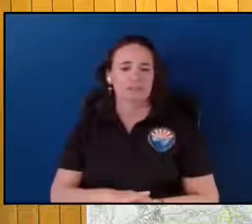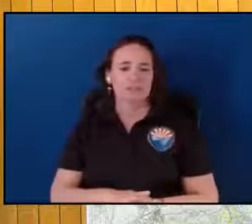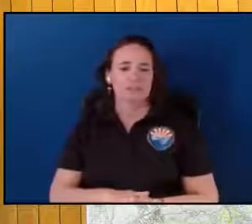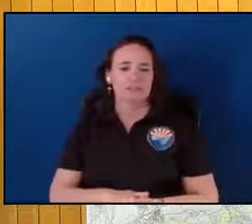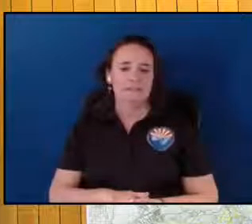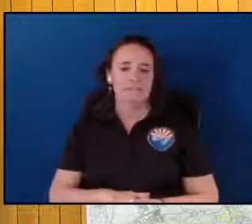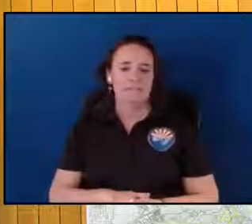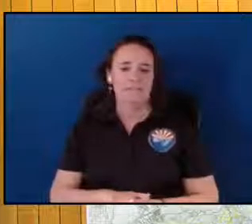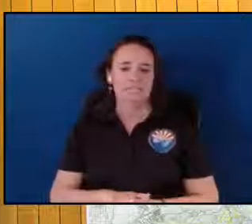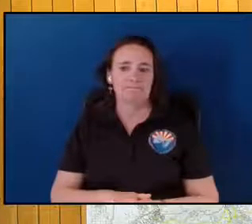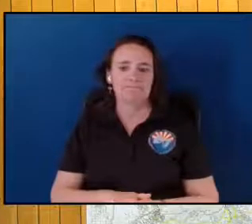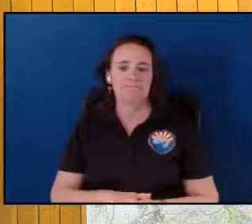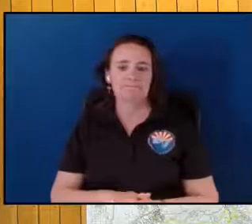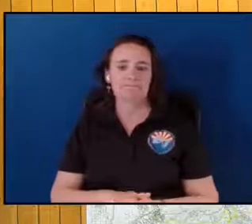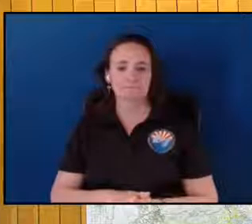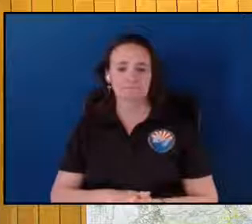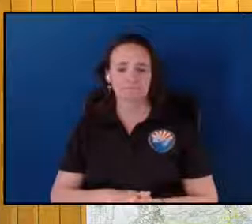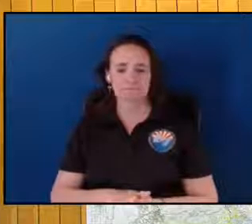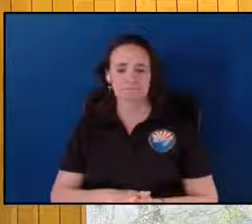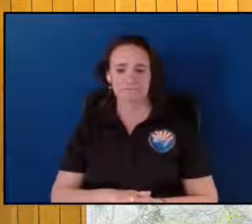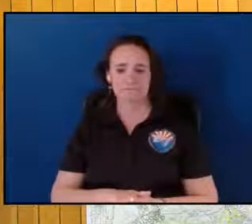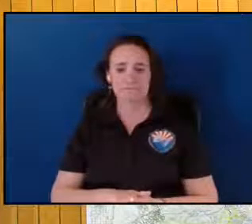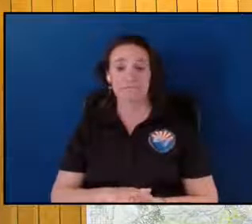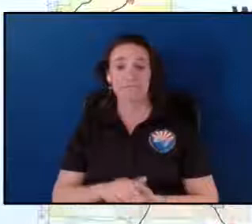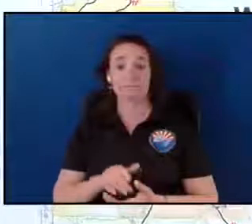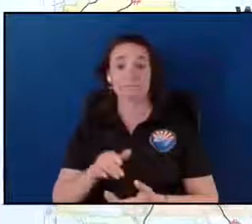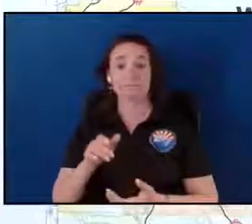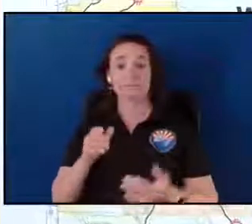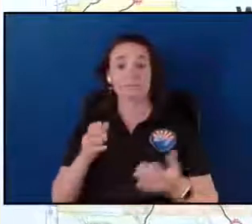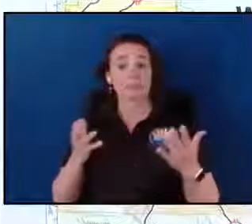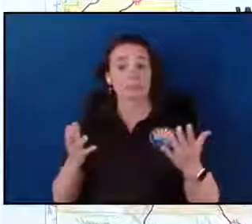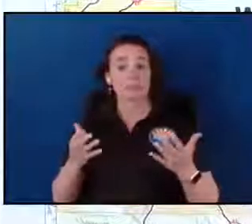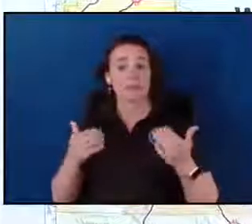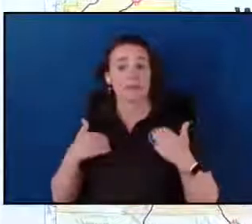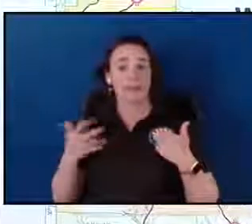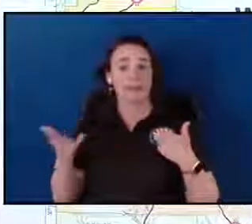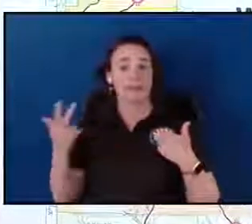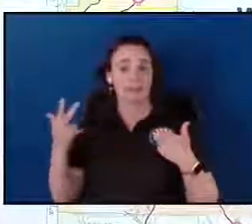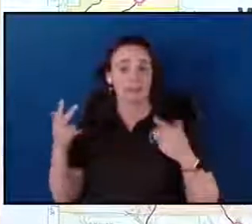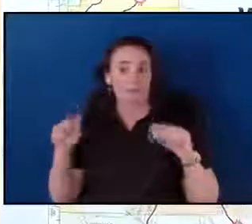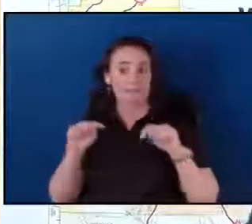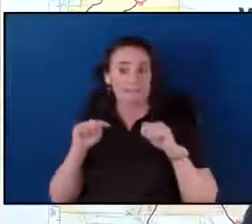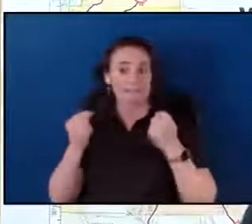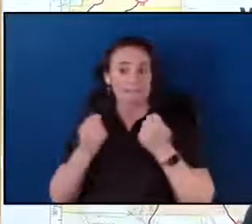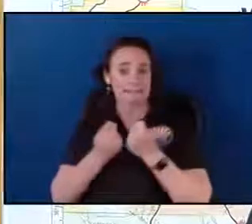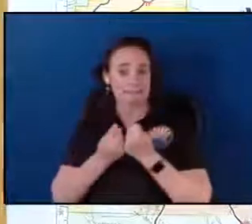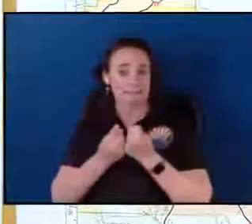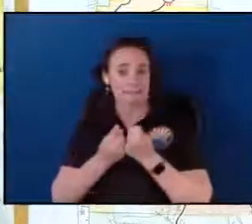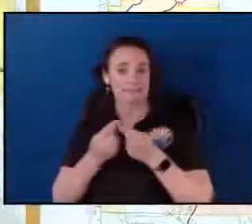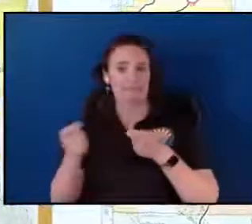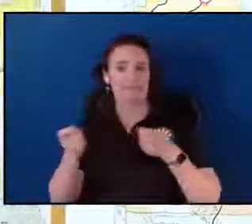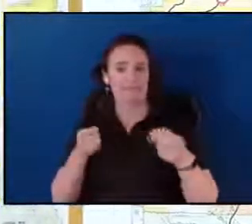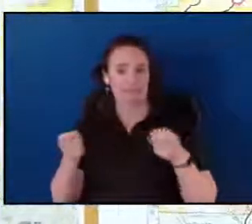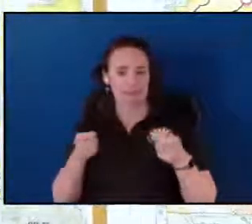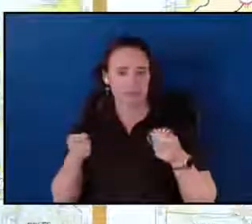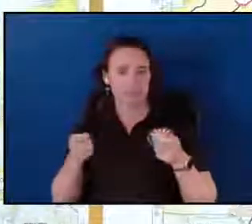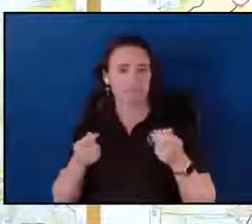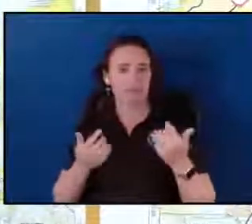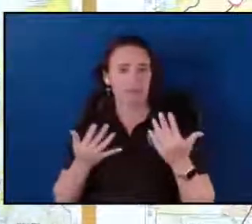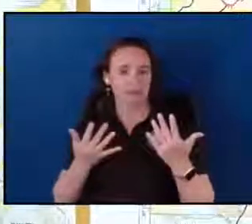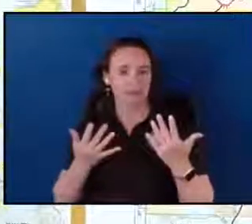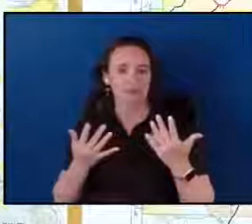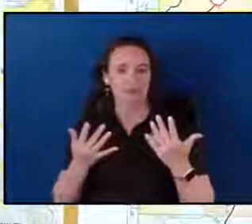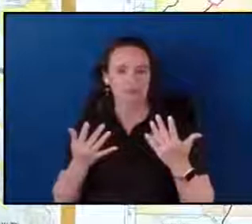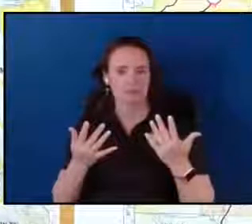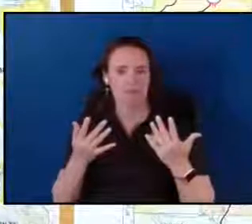You know, one of the things we've talked about, we have three teams managing three different zones on the fire, and we do talk quite a